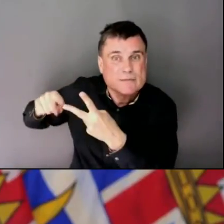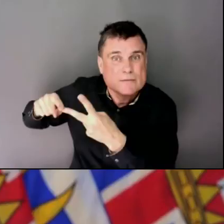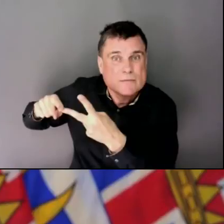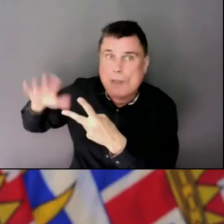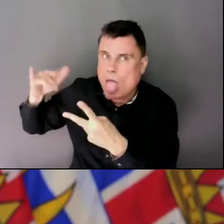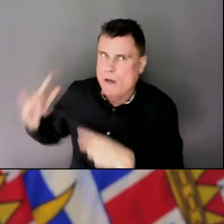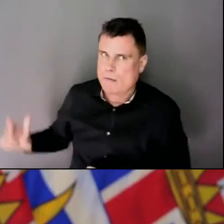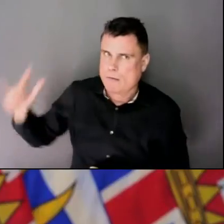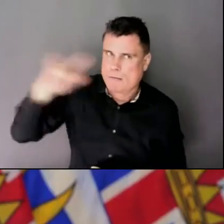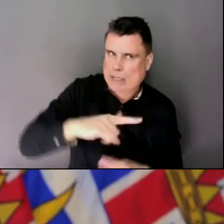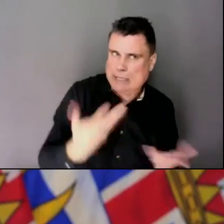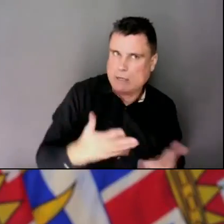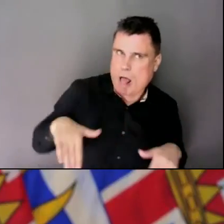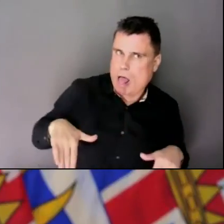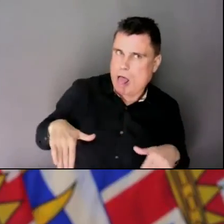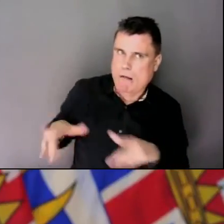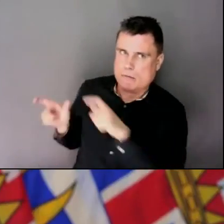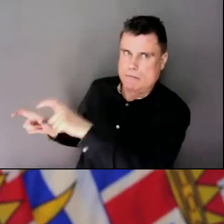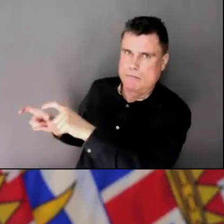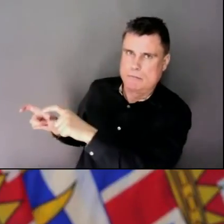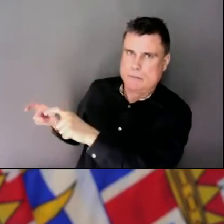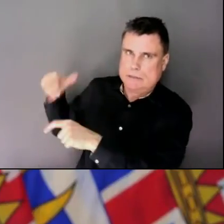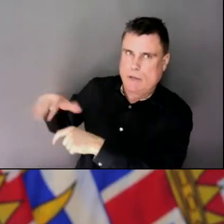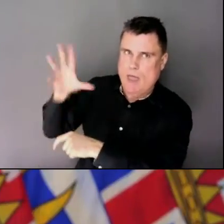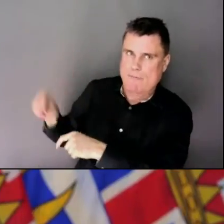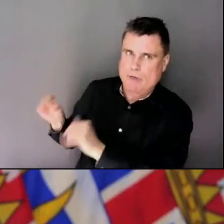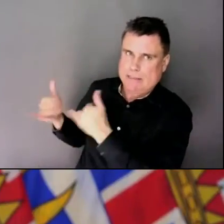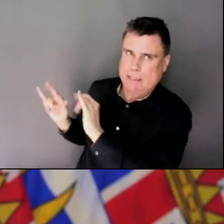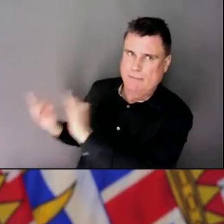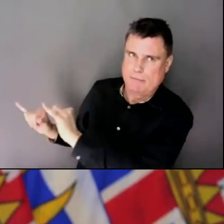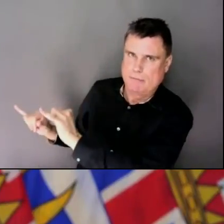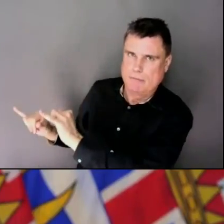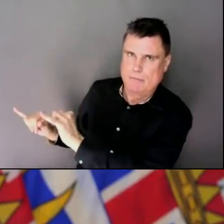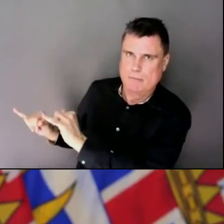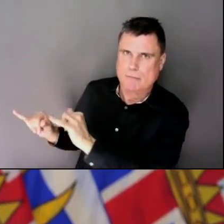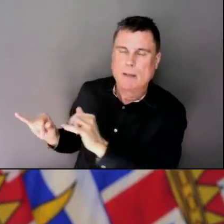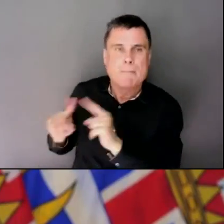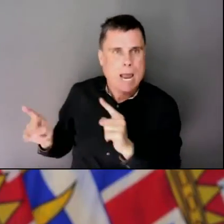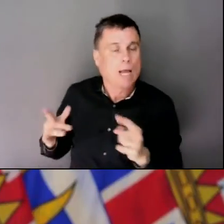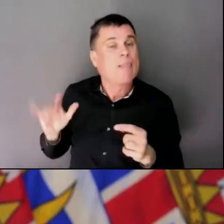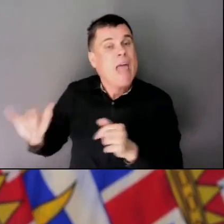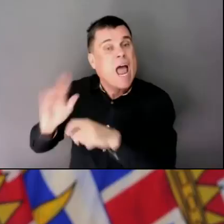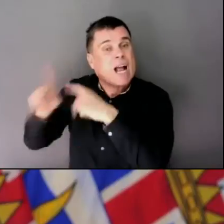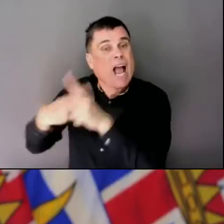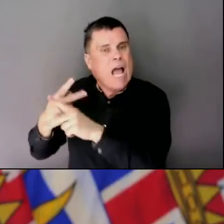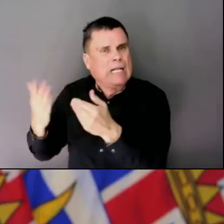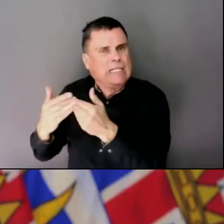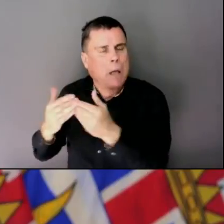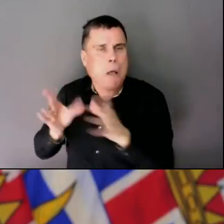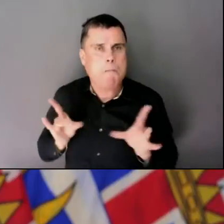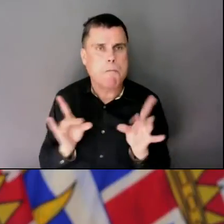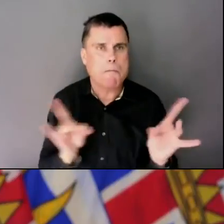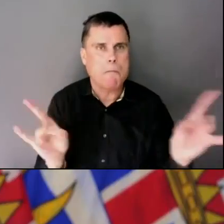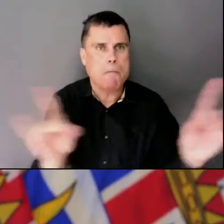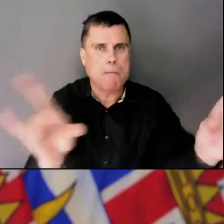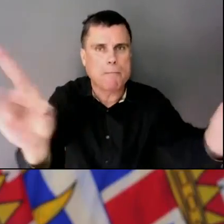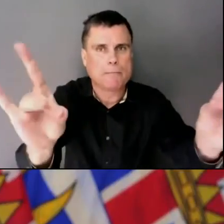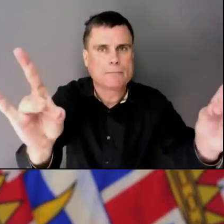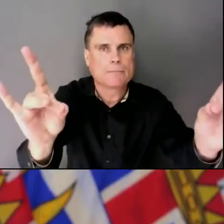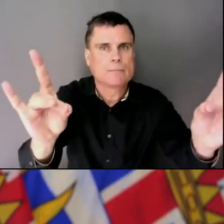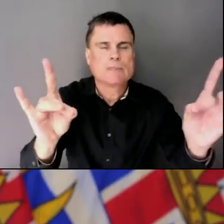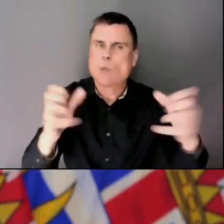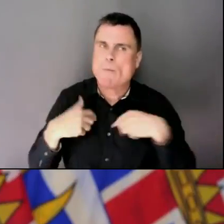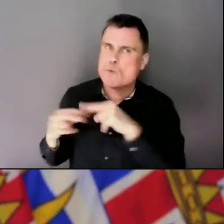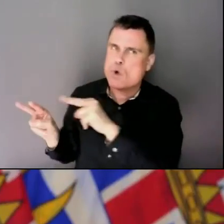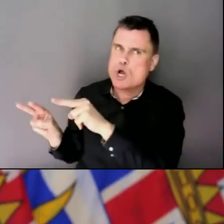start to see rapid increase again, there's that potential for that with these variants. So this is just a way of saying we all have